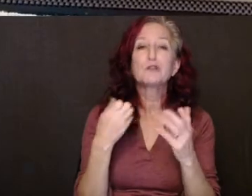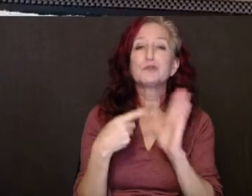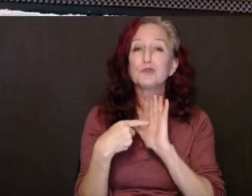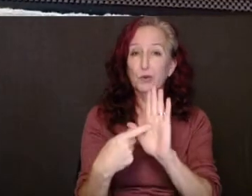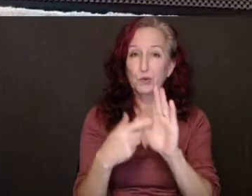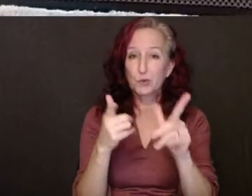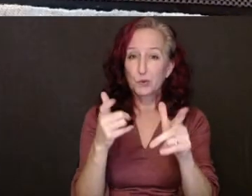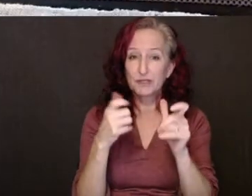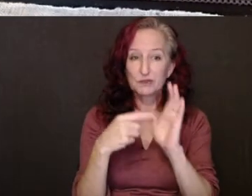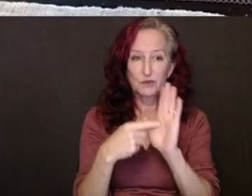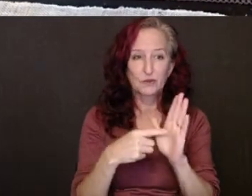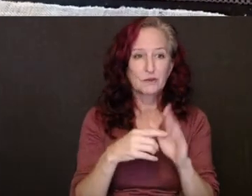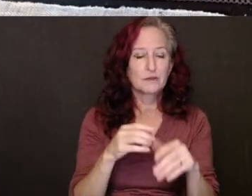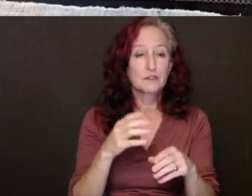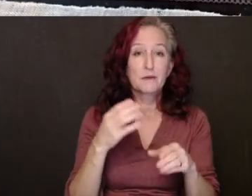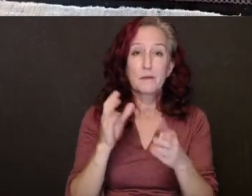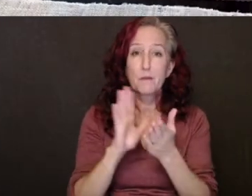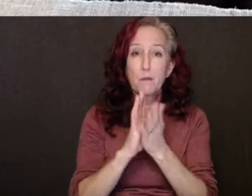that. That's so smart.